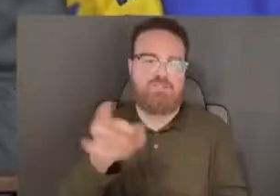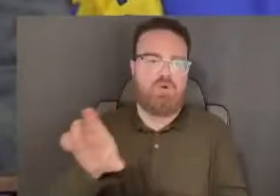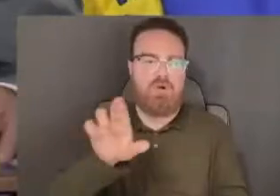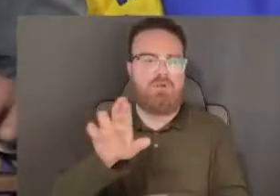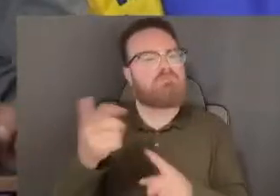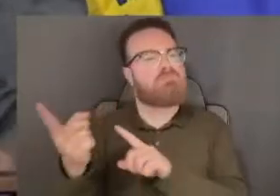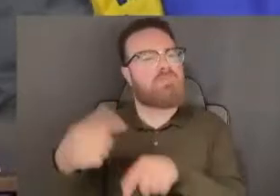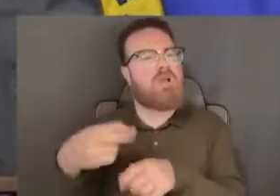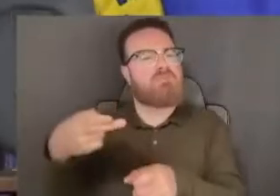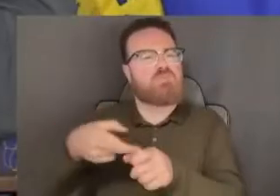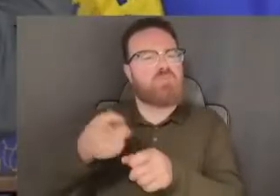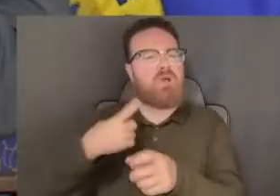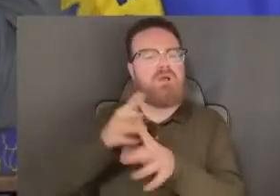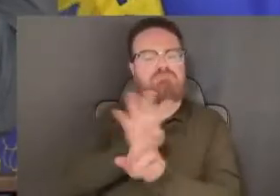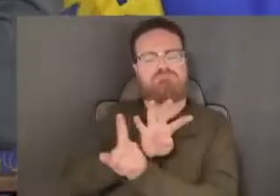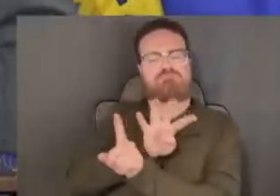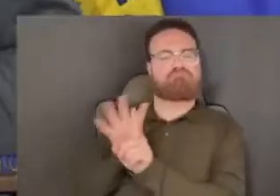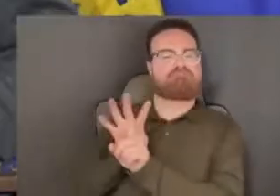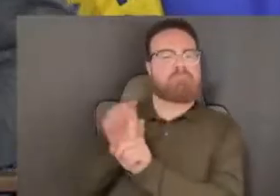behind me?